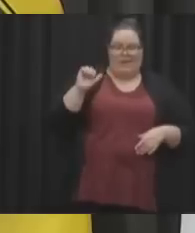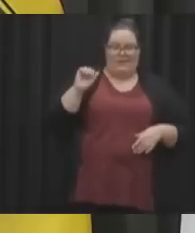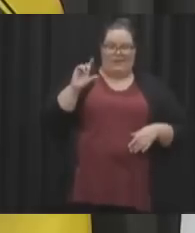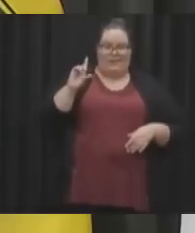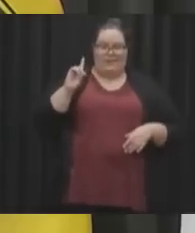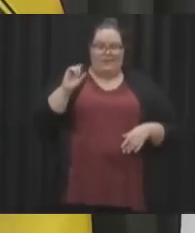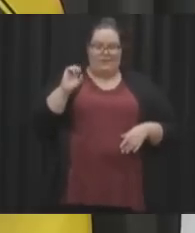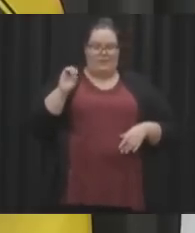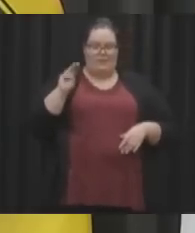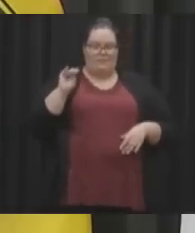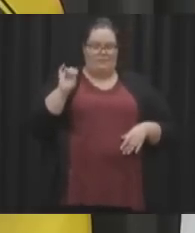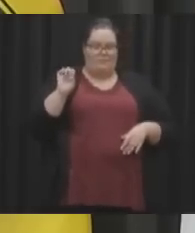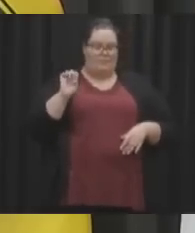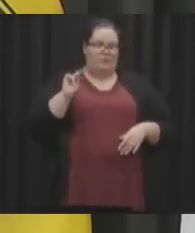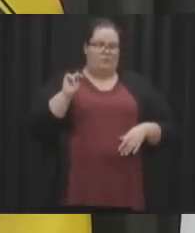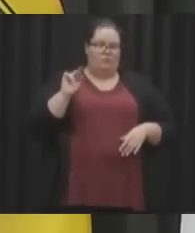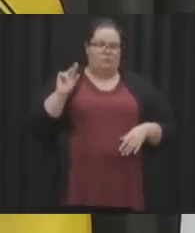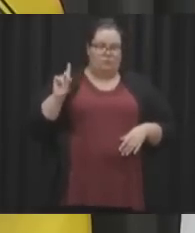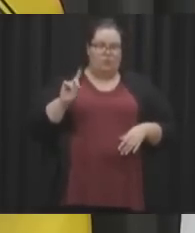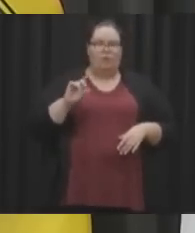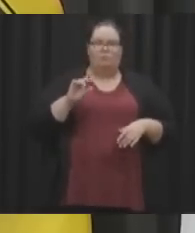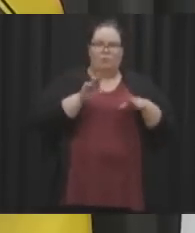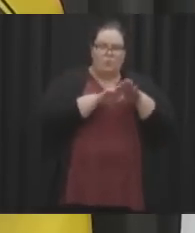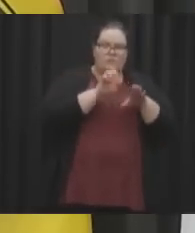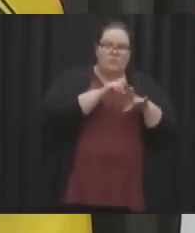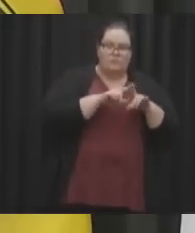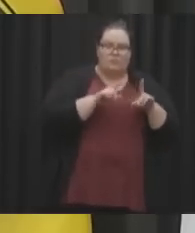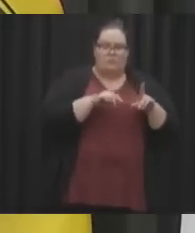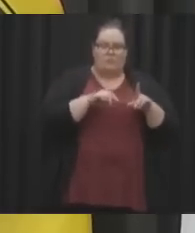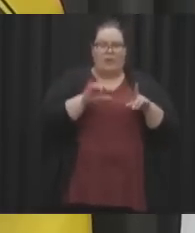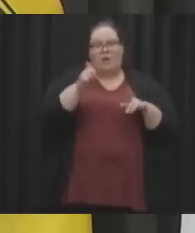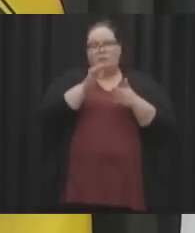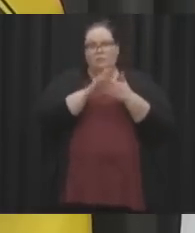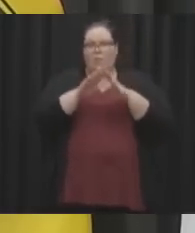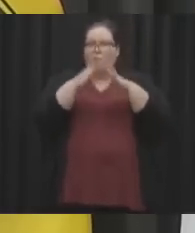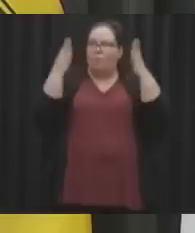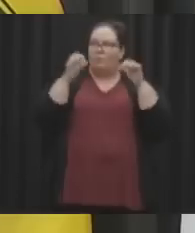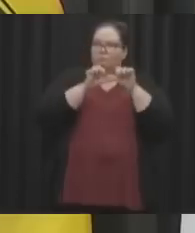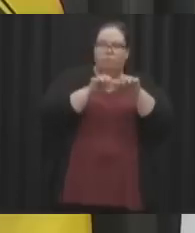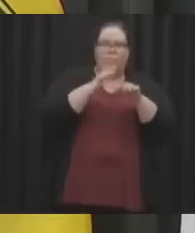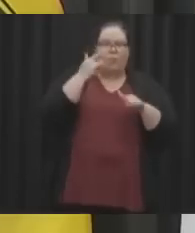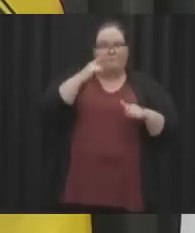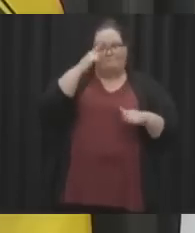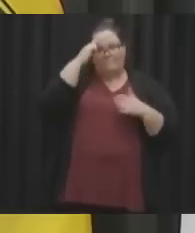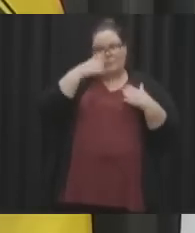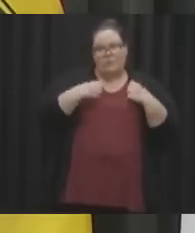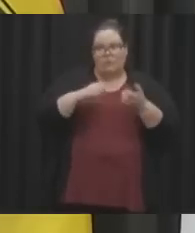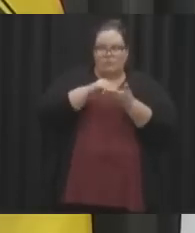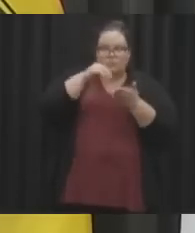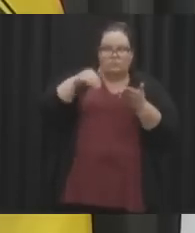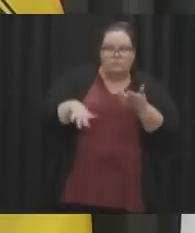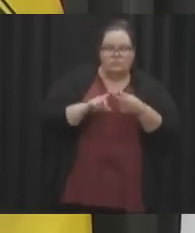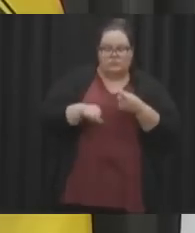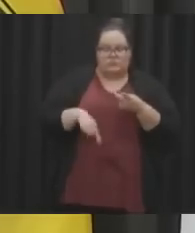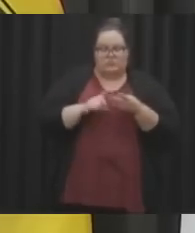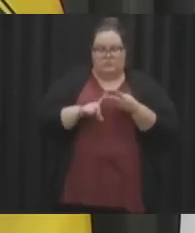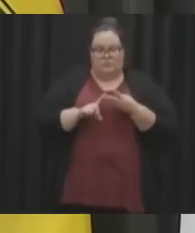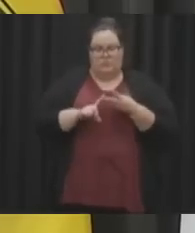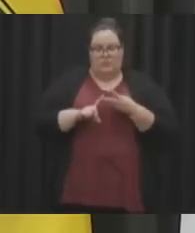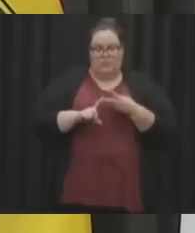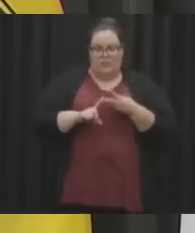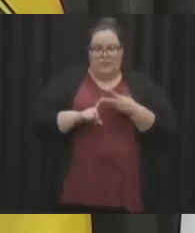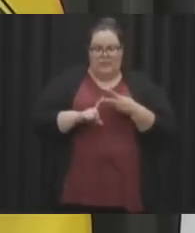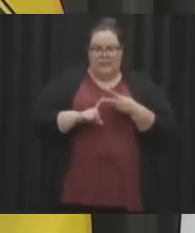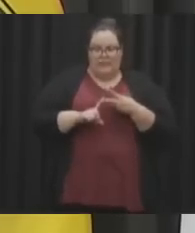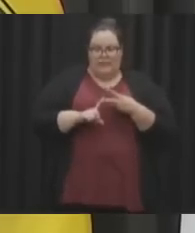most proactive measures in place. And so our effort is always to balance the education needs of each student with the safety of the